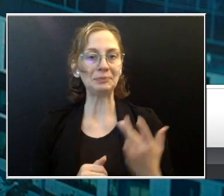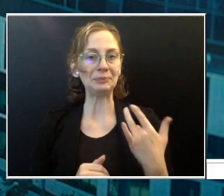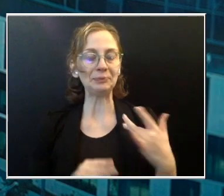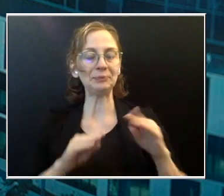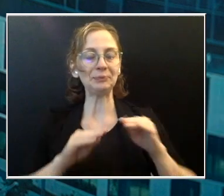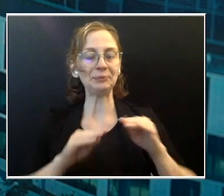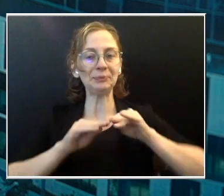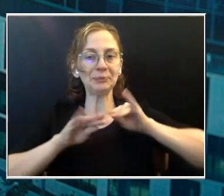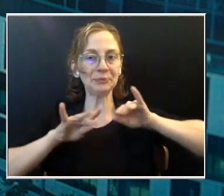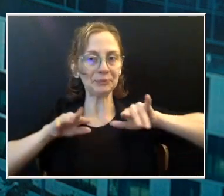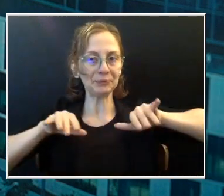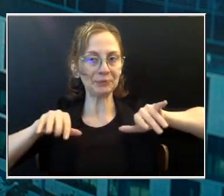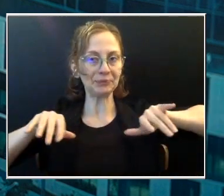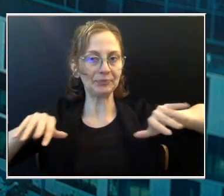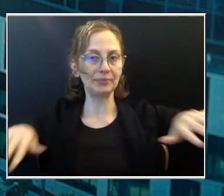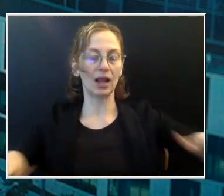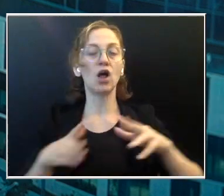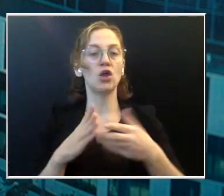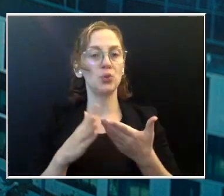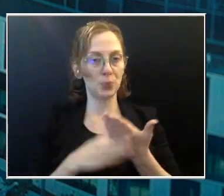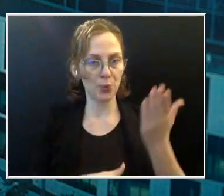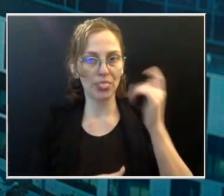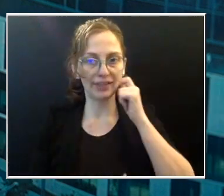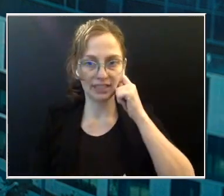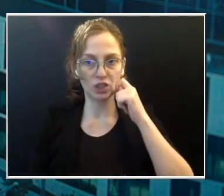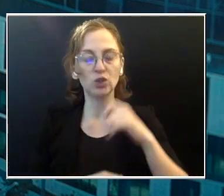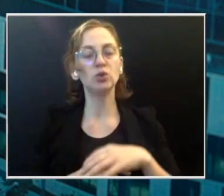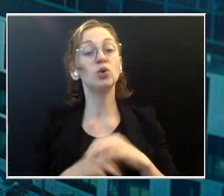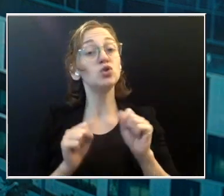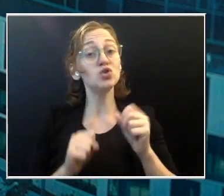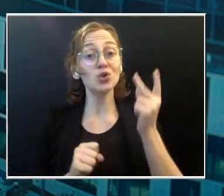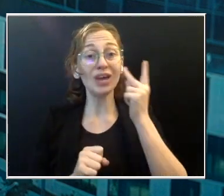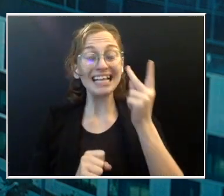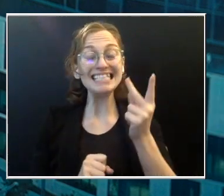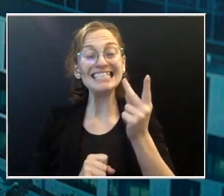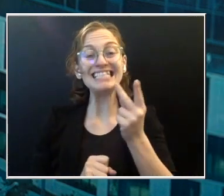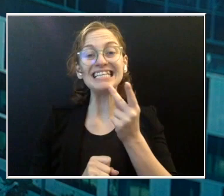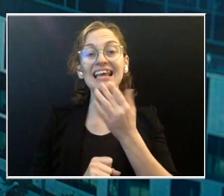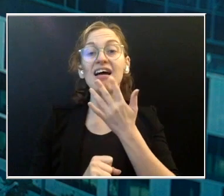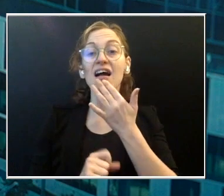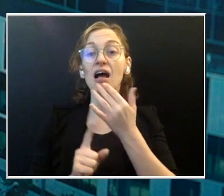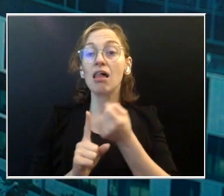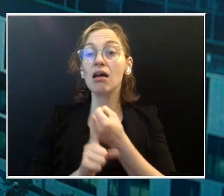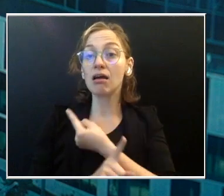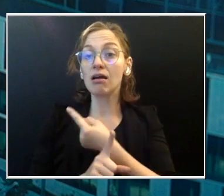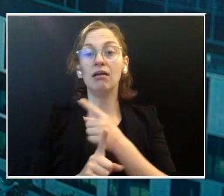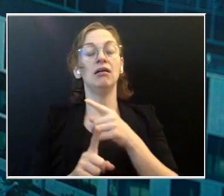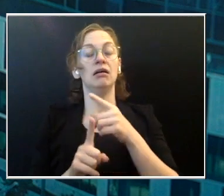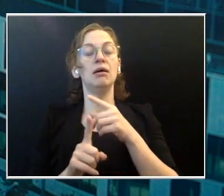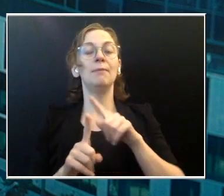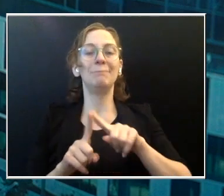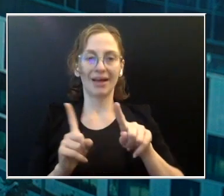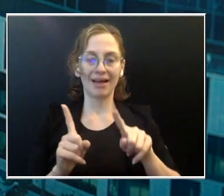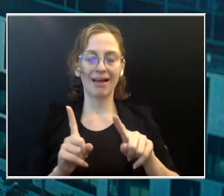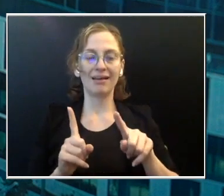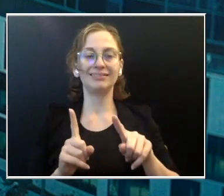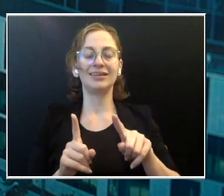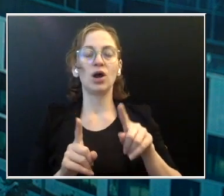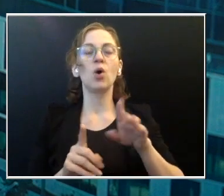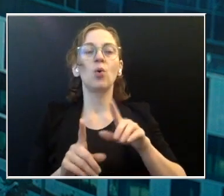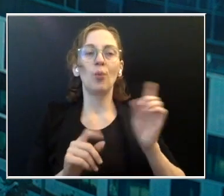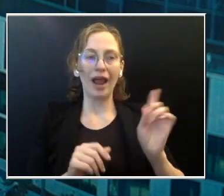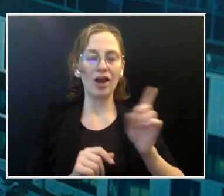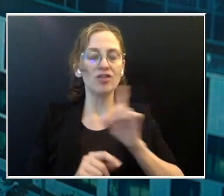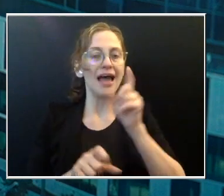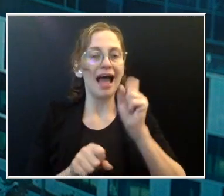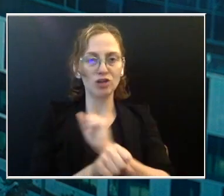area of discoloration, but often the area of the actual cancer cells are beyond what we can see. And particularly with angiosarcomas, because